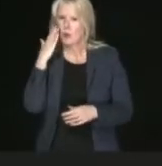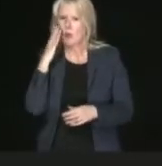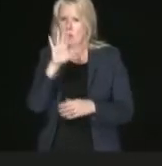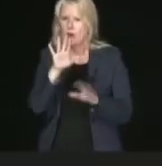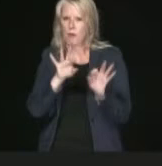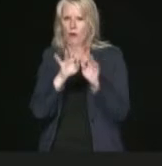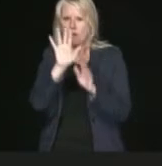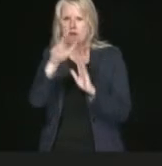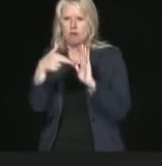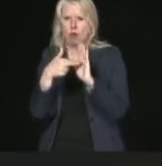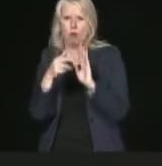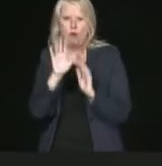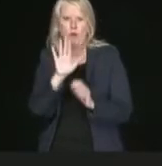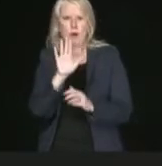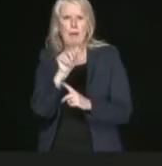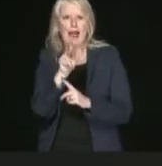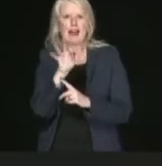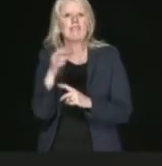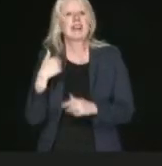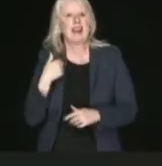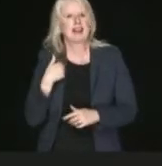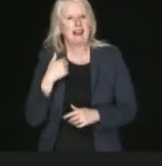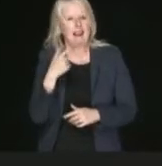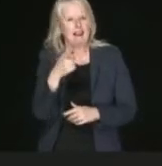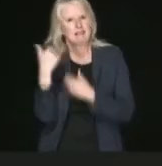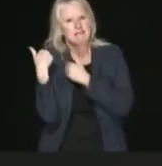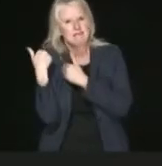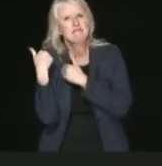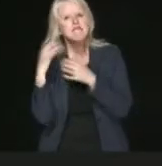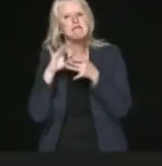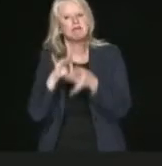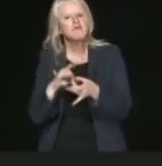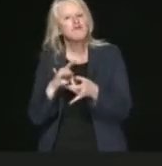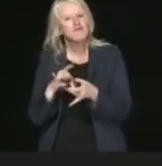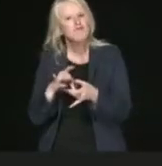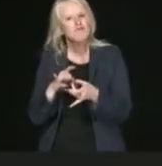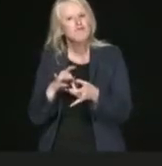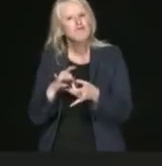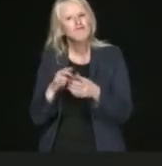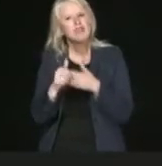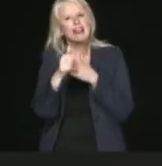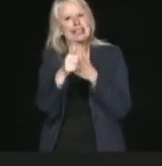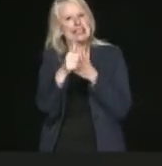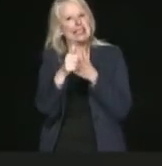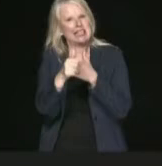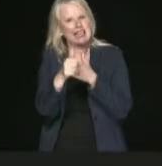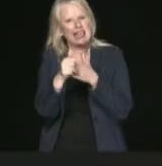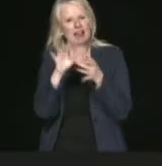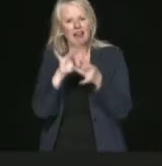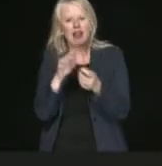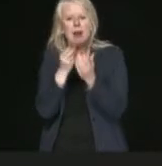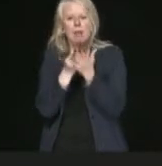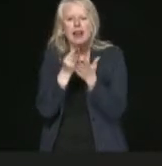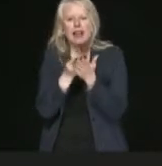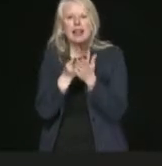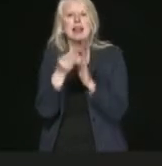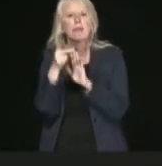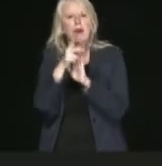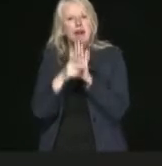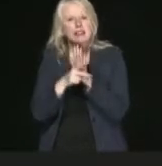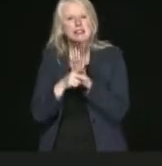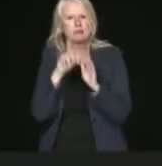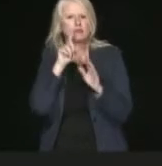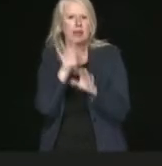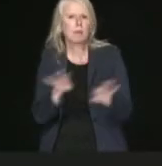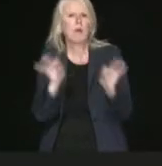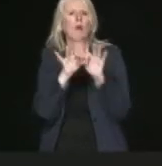that the Bank of Canada has in leading on monetary policy that is an essential